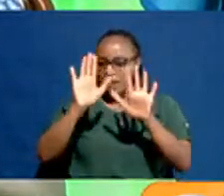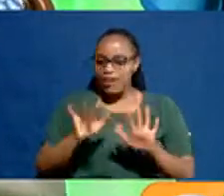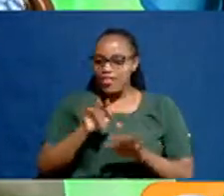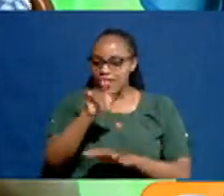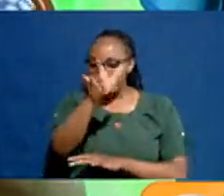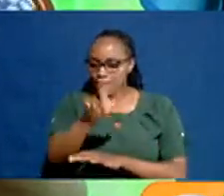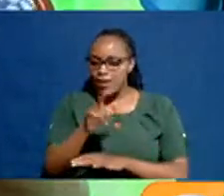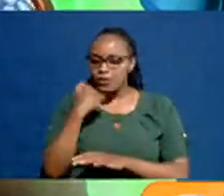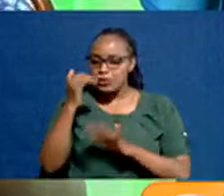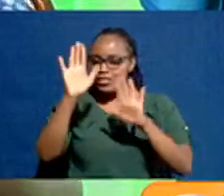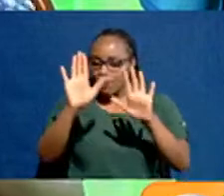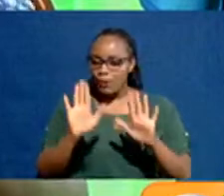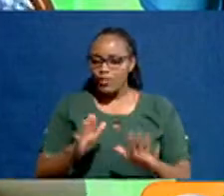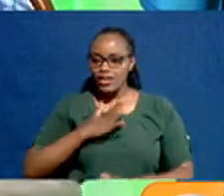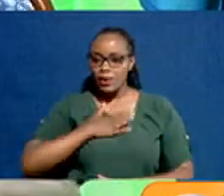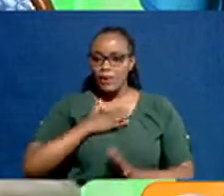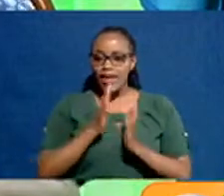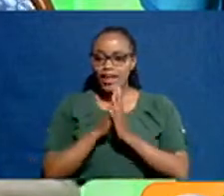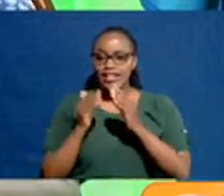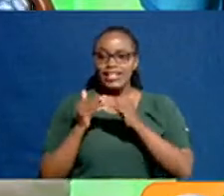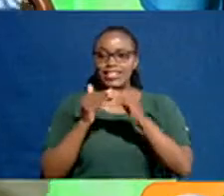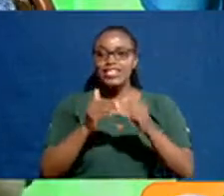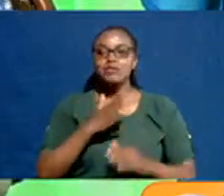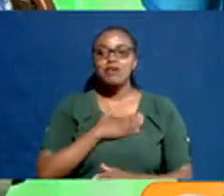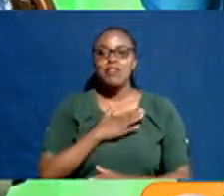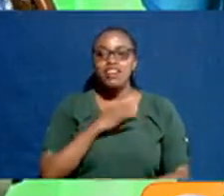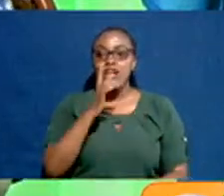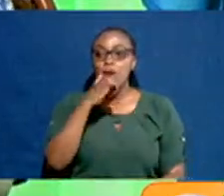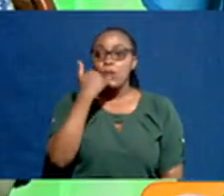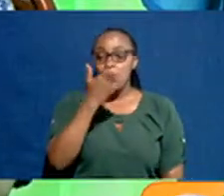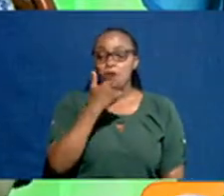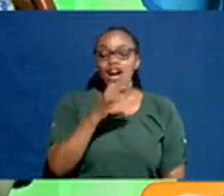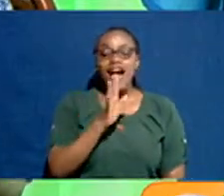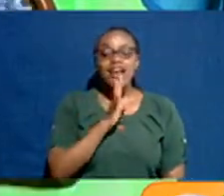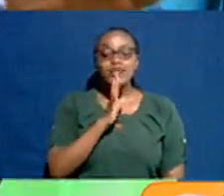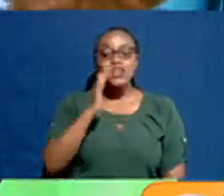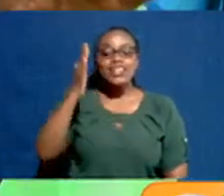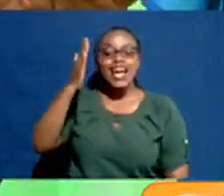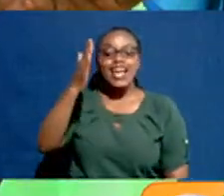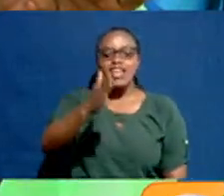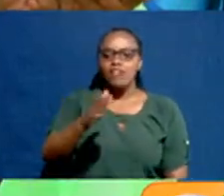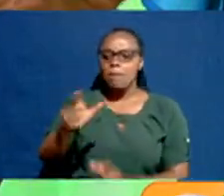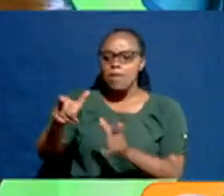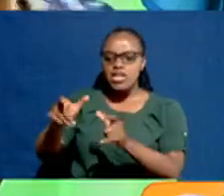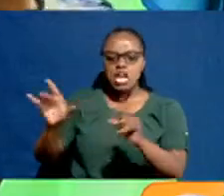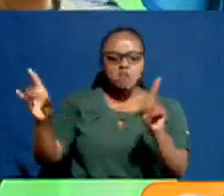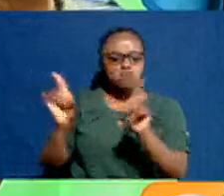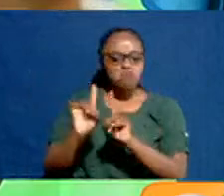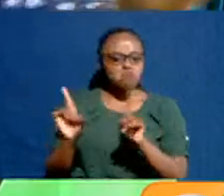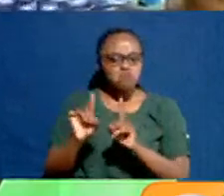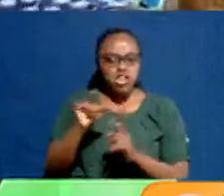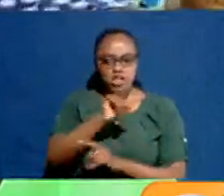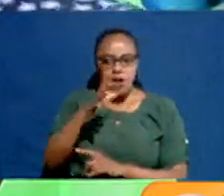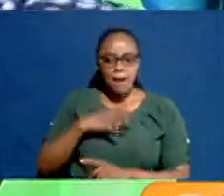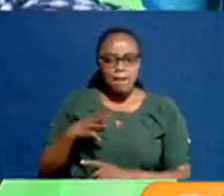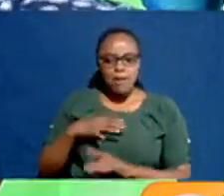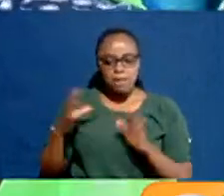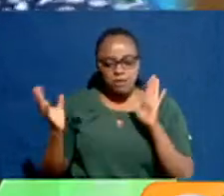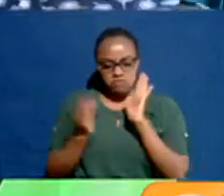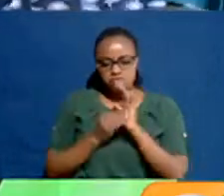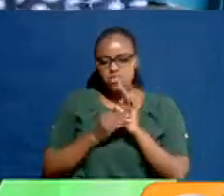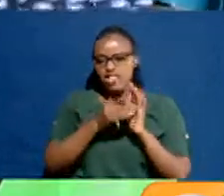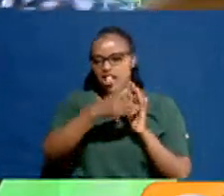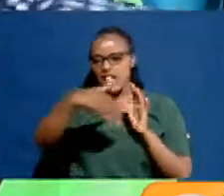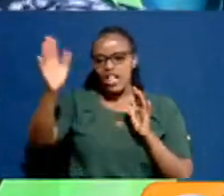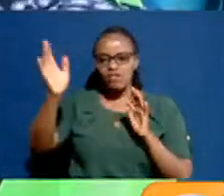person who matters to me and my leadership is the one I normally talk to. Okay. Not the media. You only quote me, by the way.